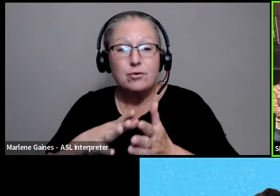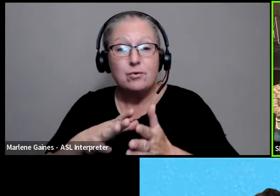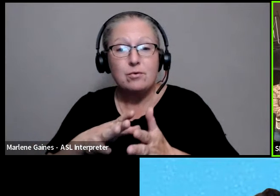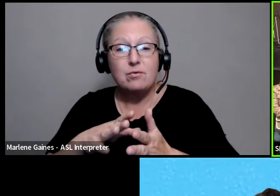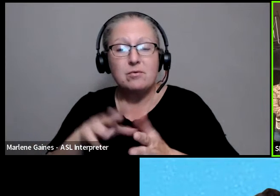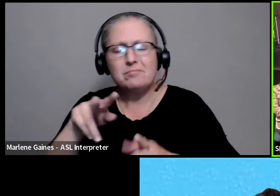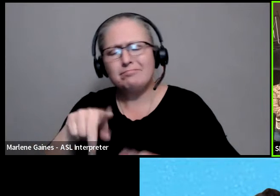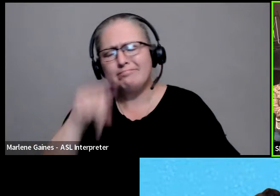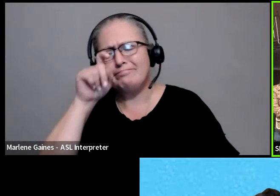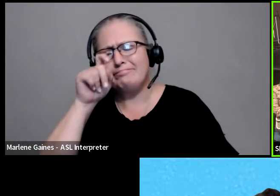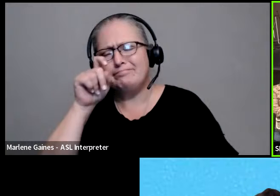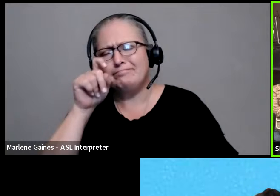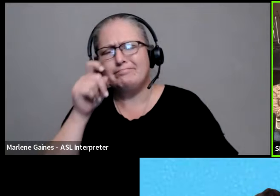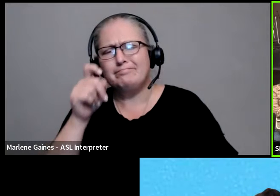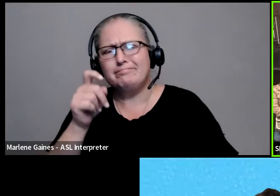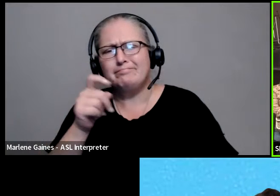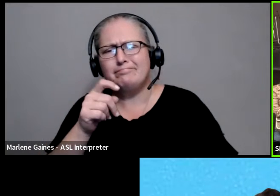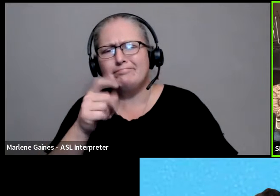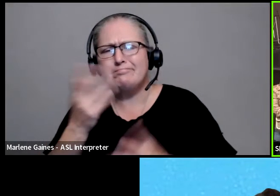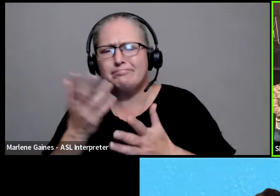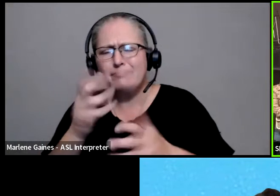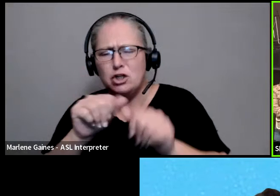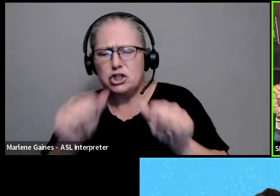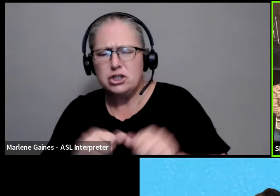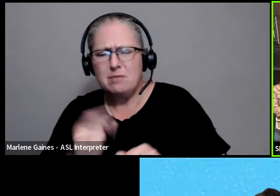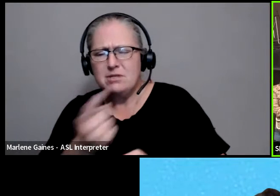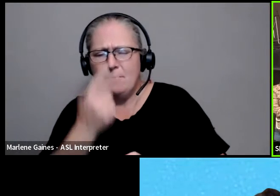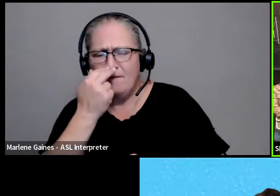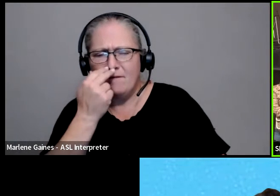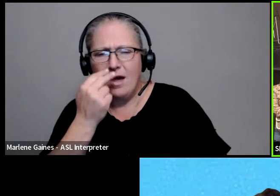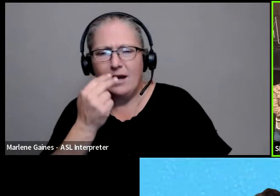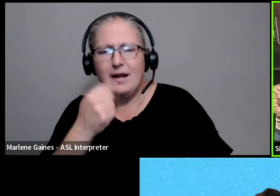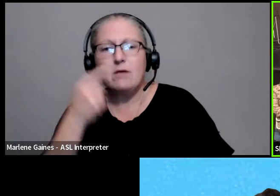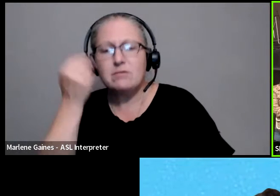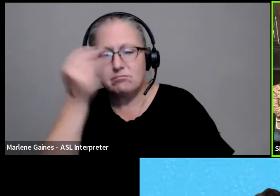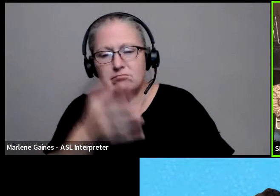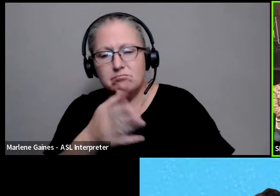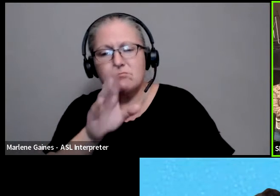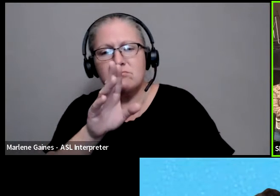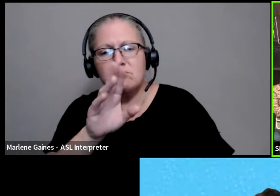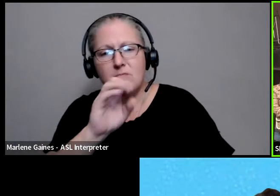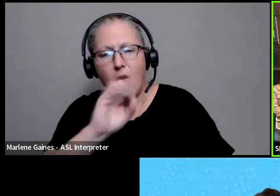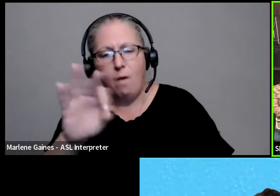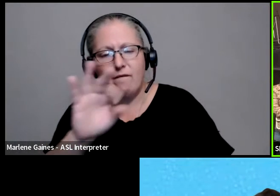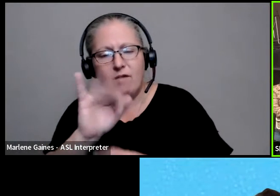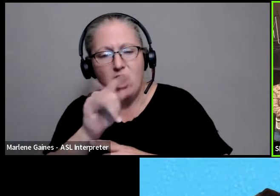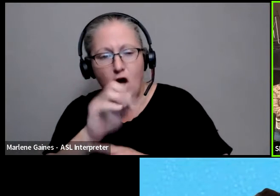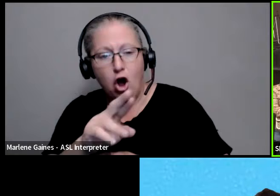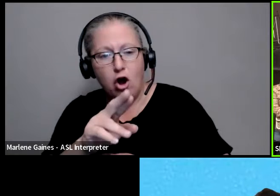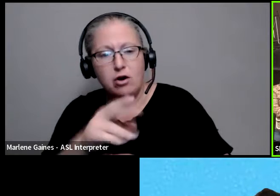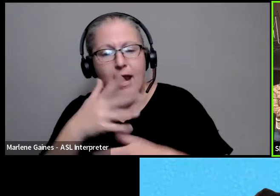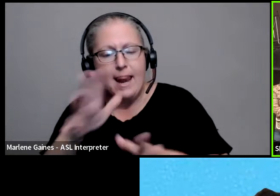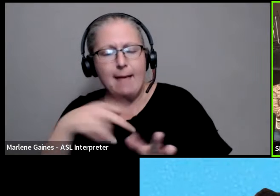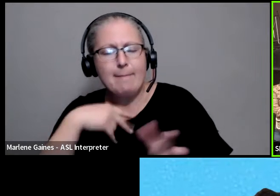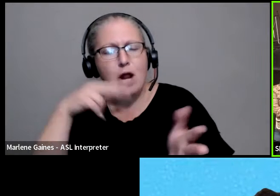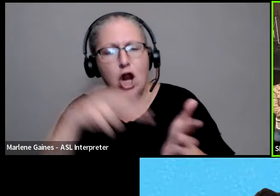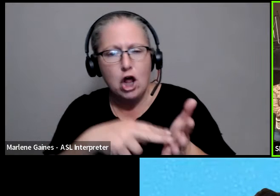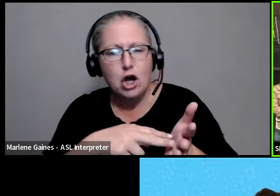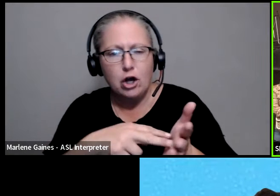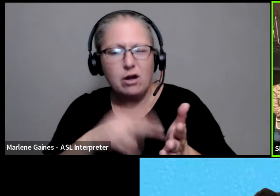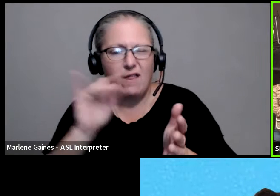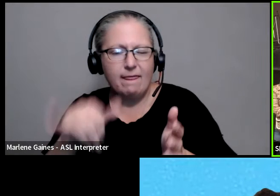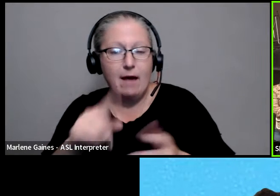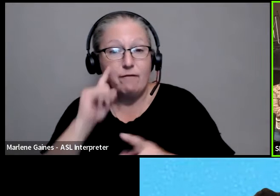looks questionable or kind of the shape or whatever, it's like, hey, can you Yonder? Let me like take a look, you know, that type of thing. So